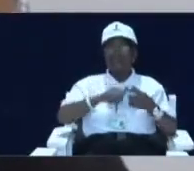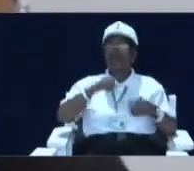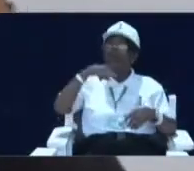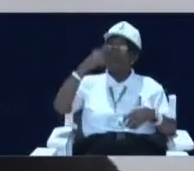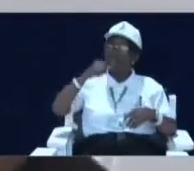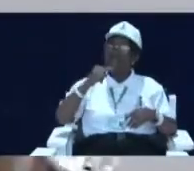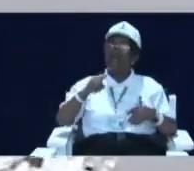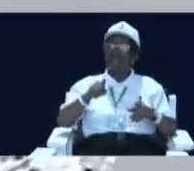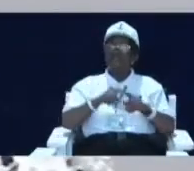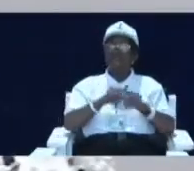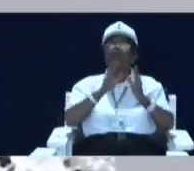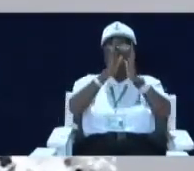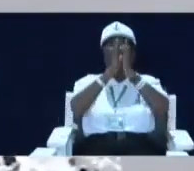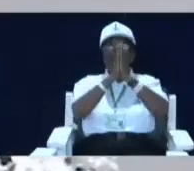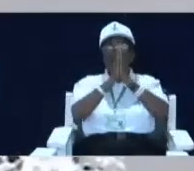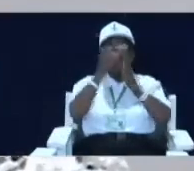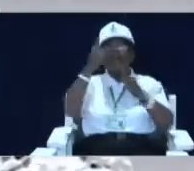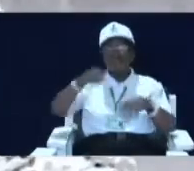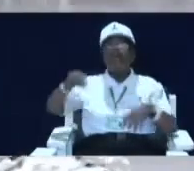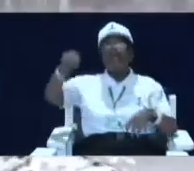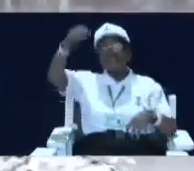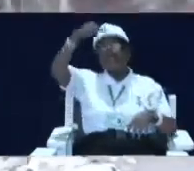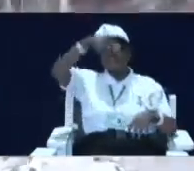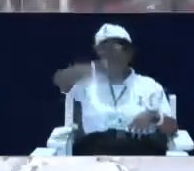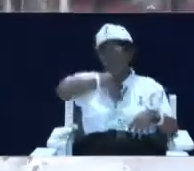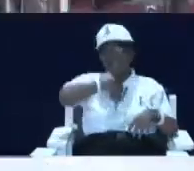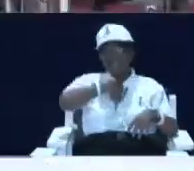So pray for me.